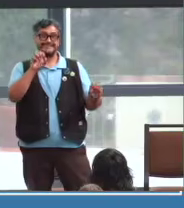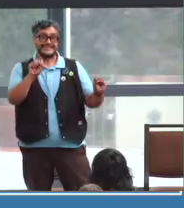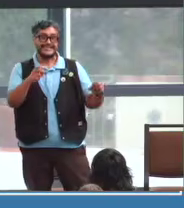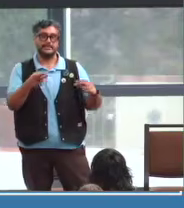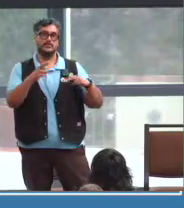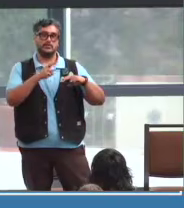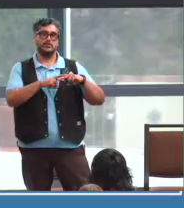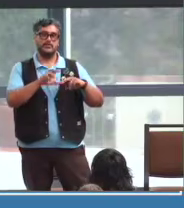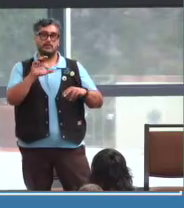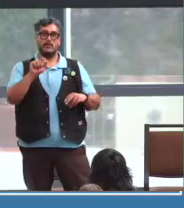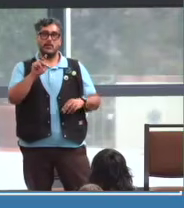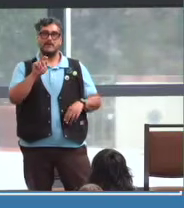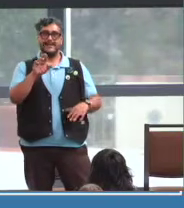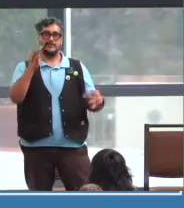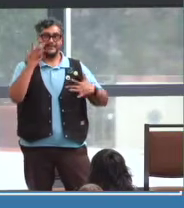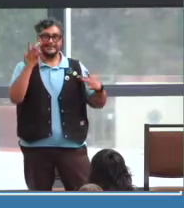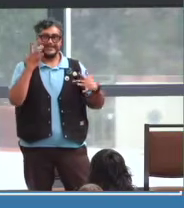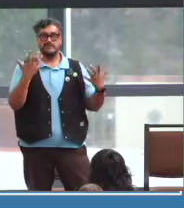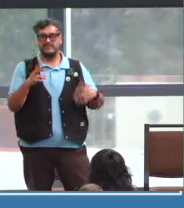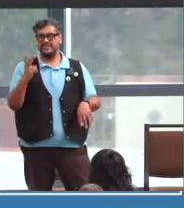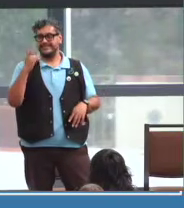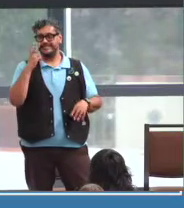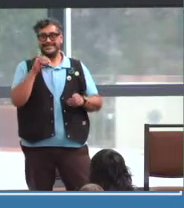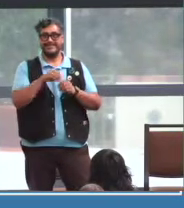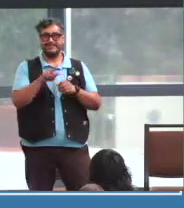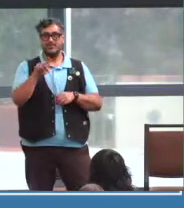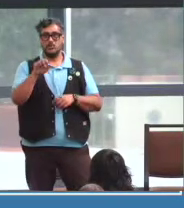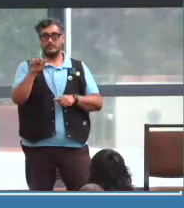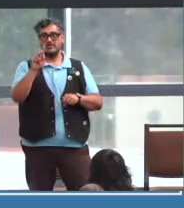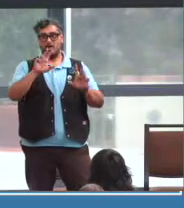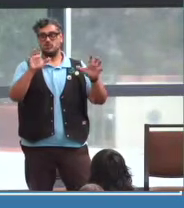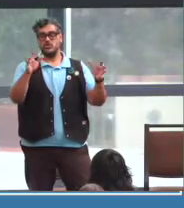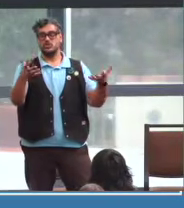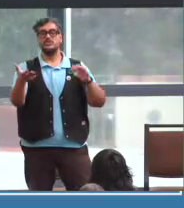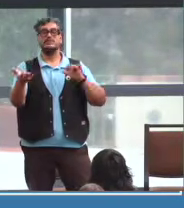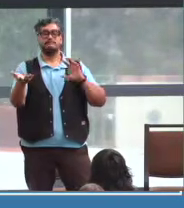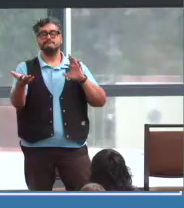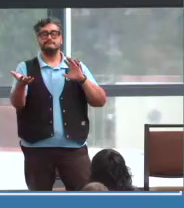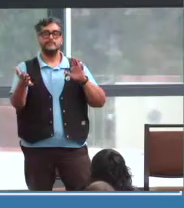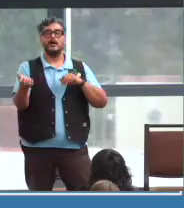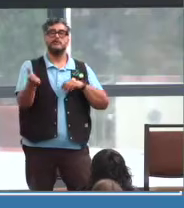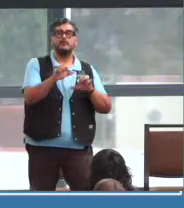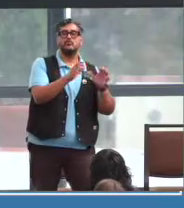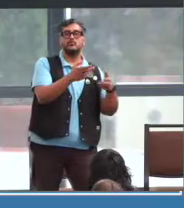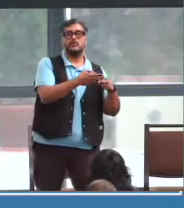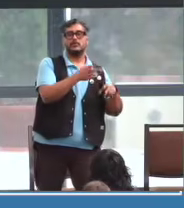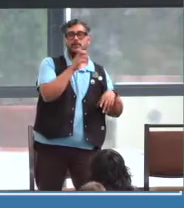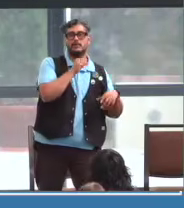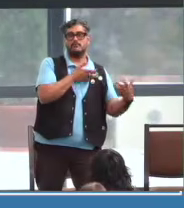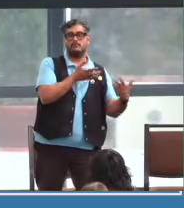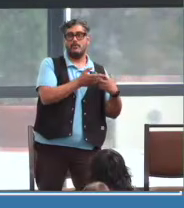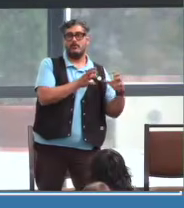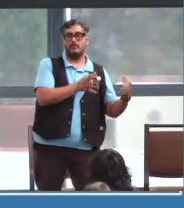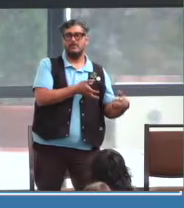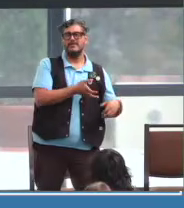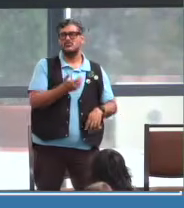of cardiovascular disease. We see it in our younger lupus population compared to what we call age-matched controls. And it's a risk-enhancing